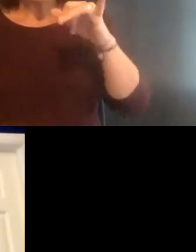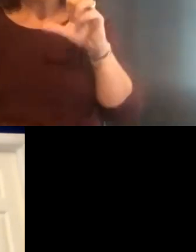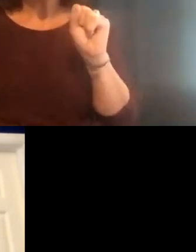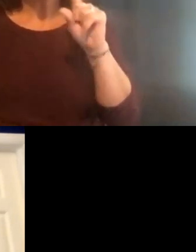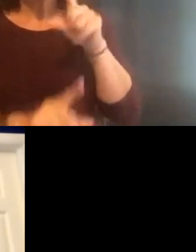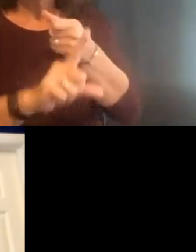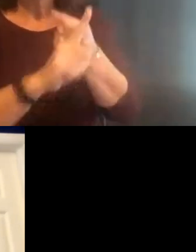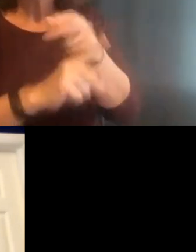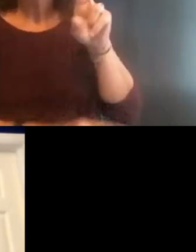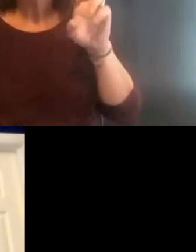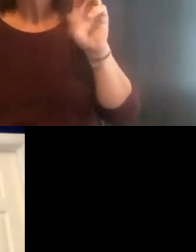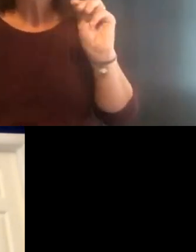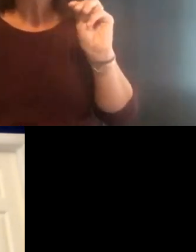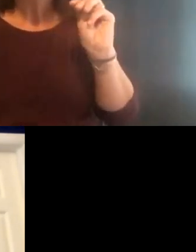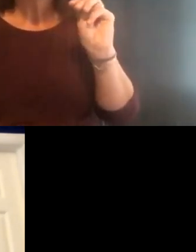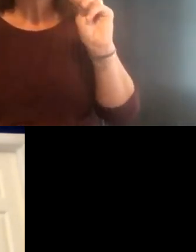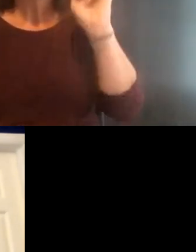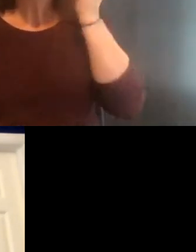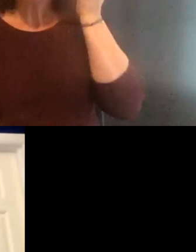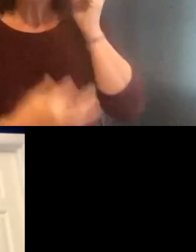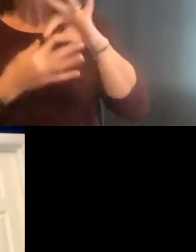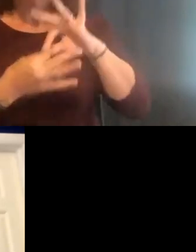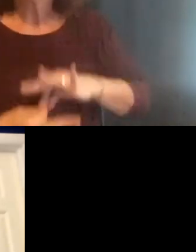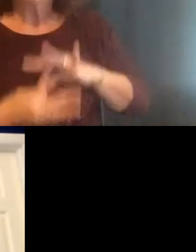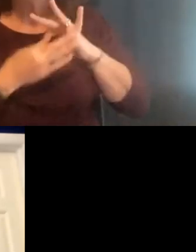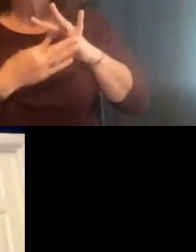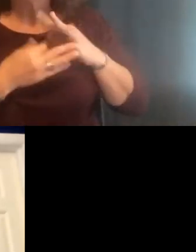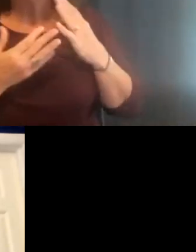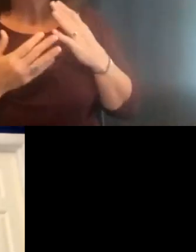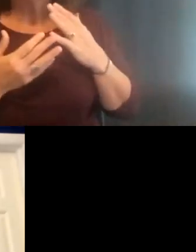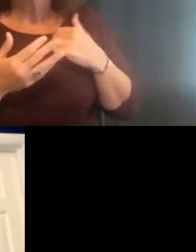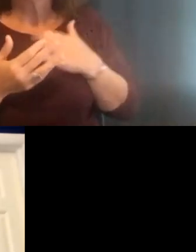sleep neurophysiology, and I wish I could give you specific